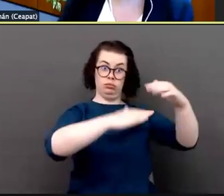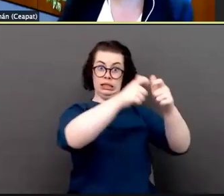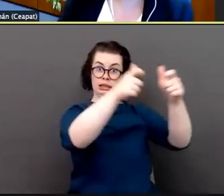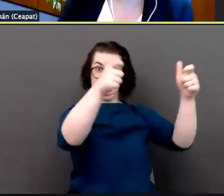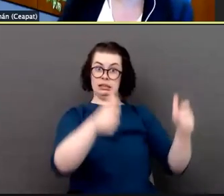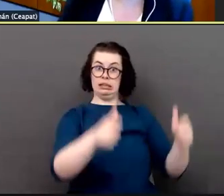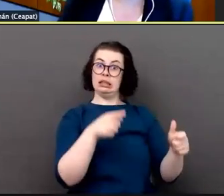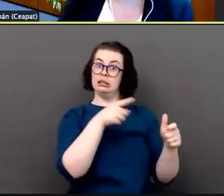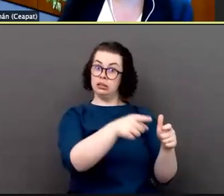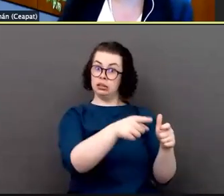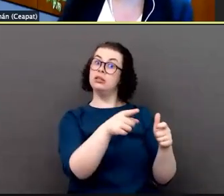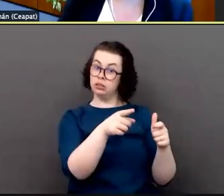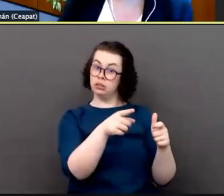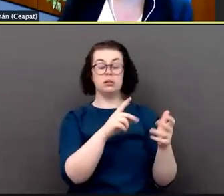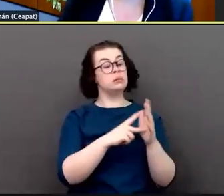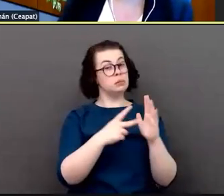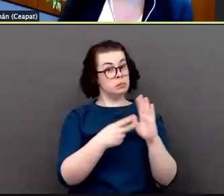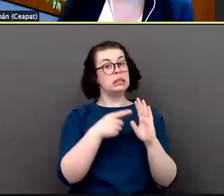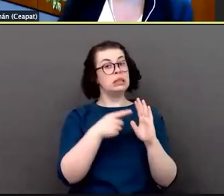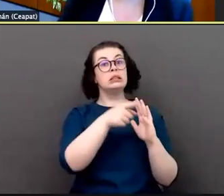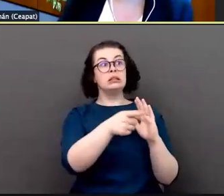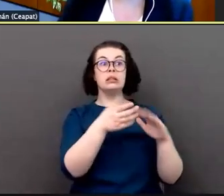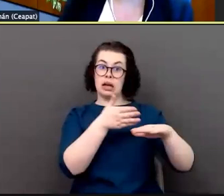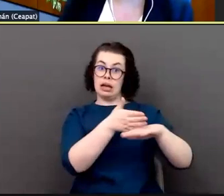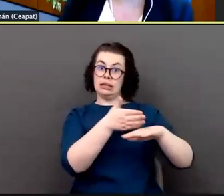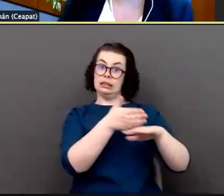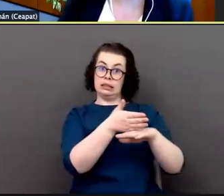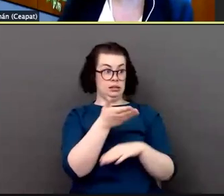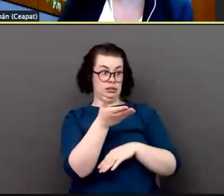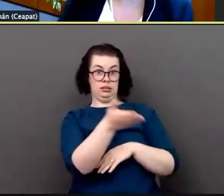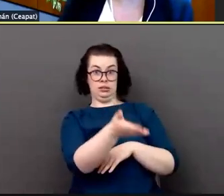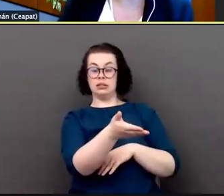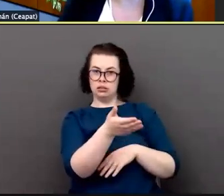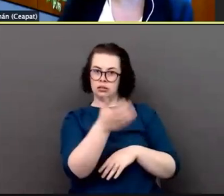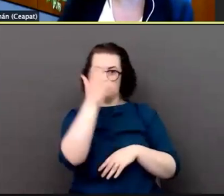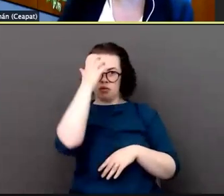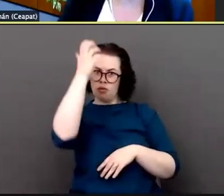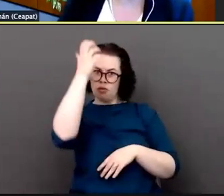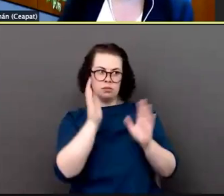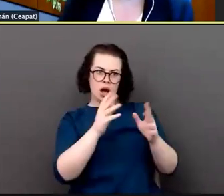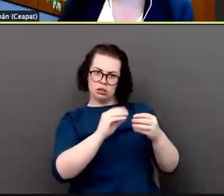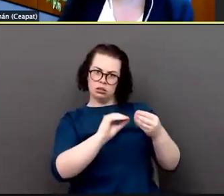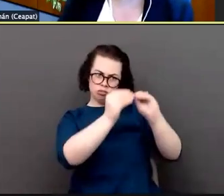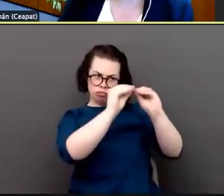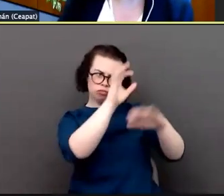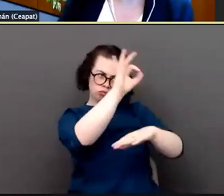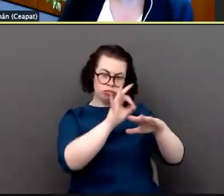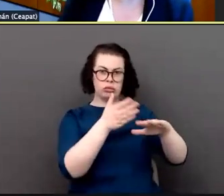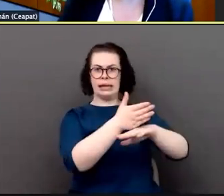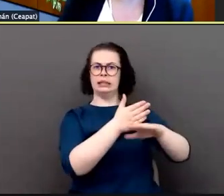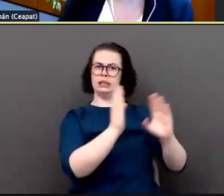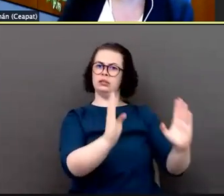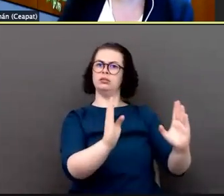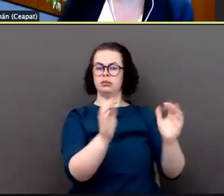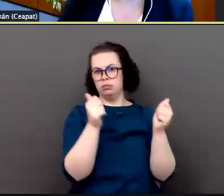beginning, adapting to accessibility needs of its residents, which change throughout